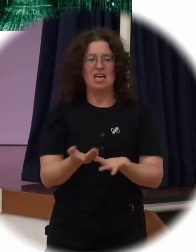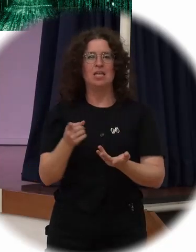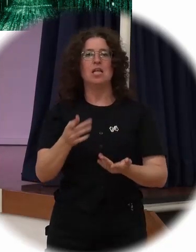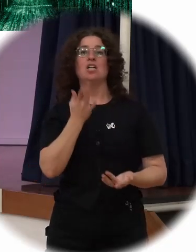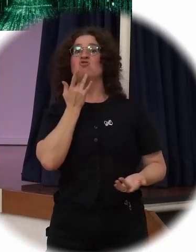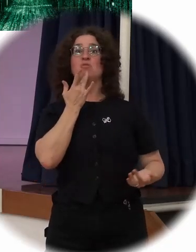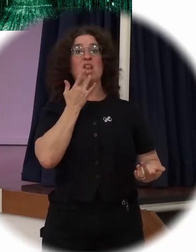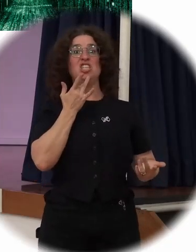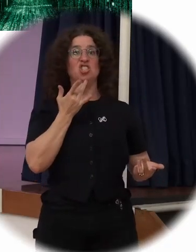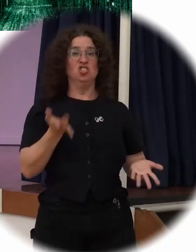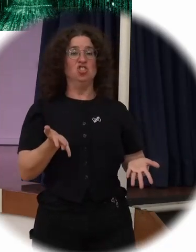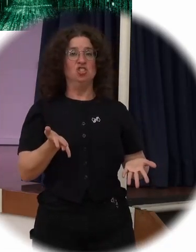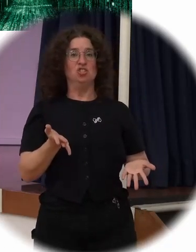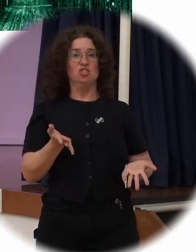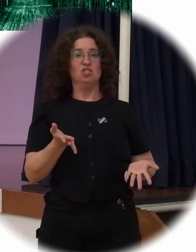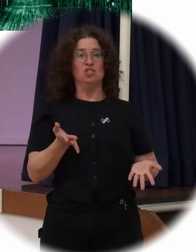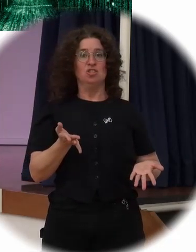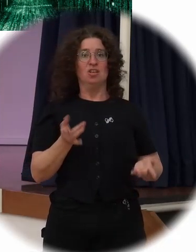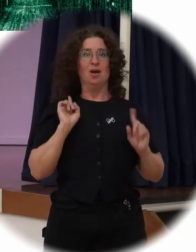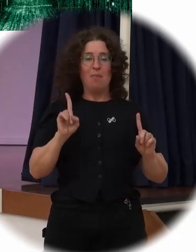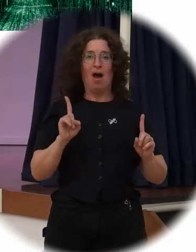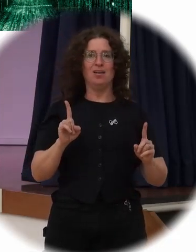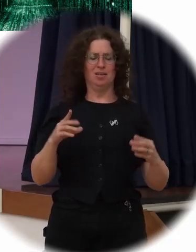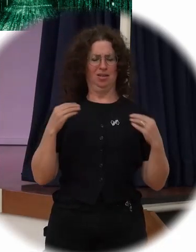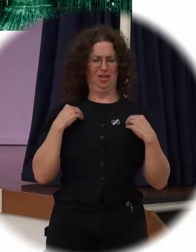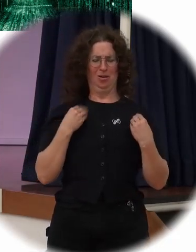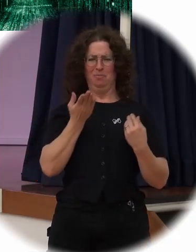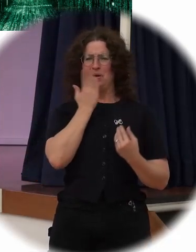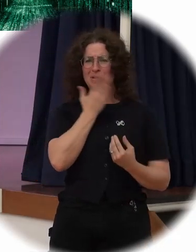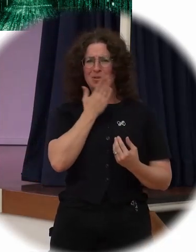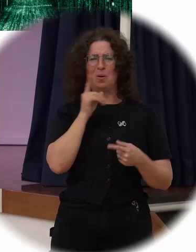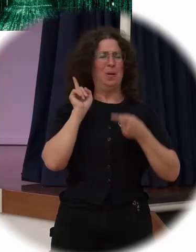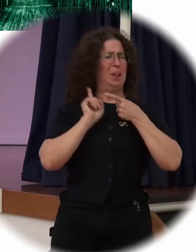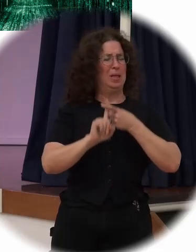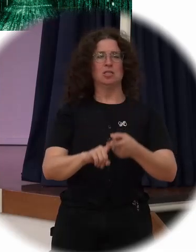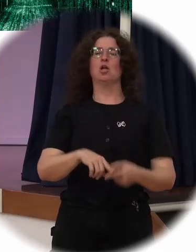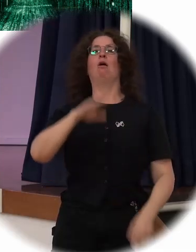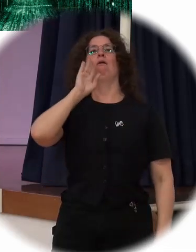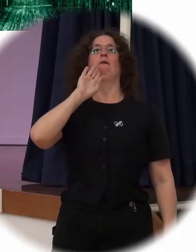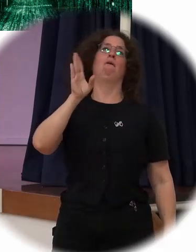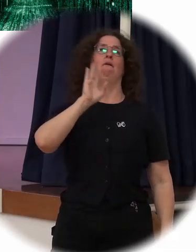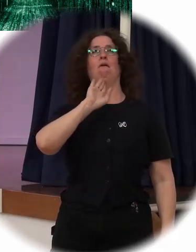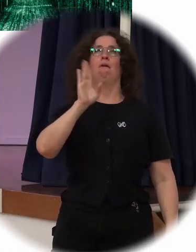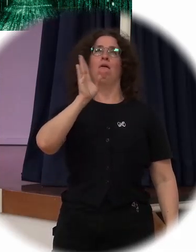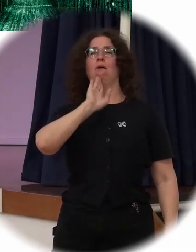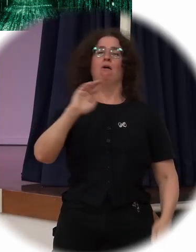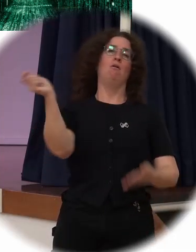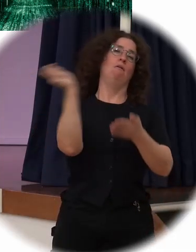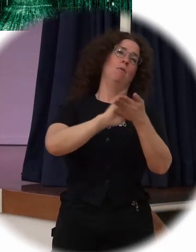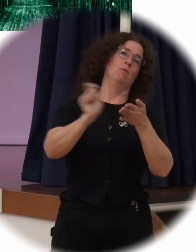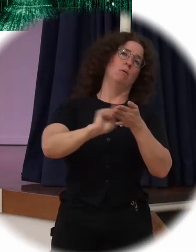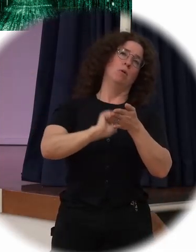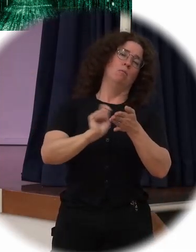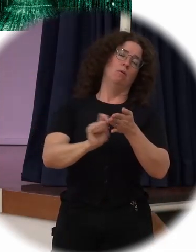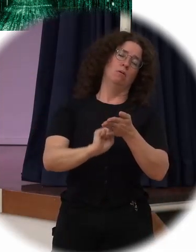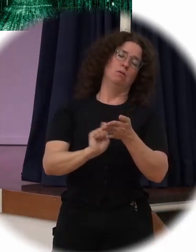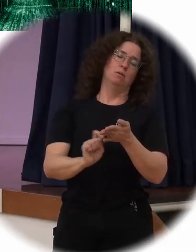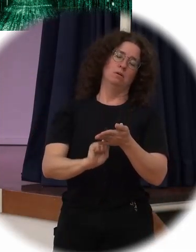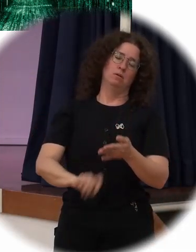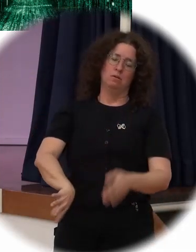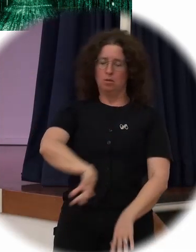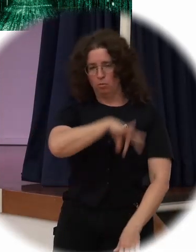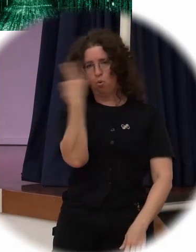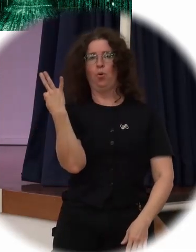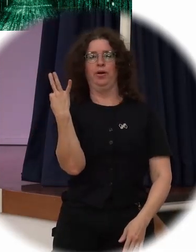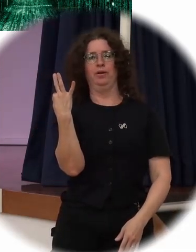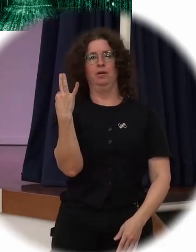simulations. However, in business schools, we still rely on old school lectures and reports and very boring things to try and get our